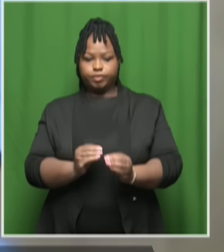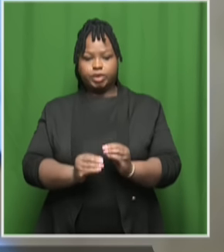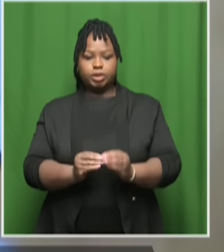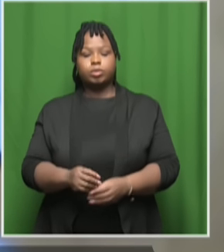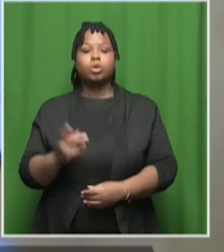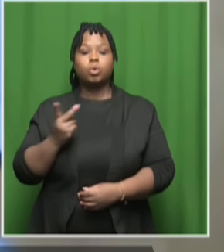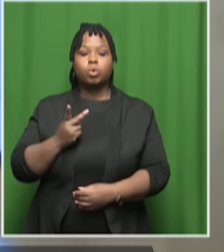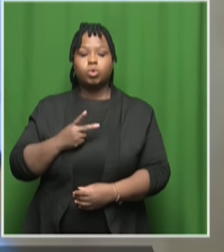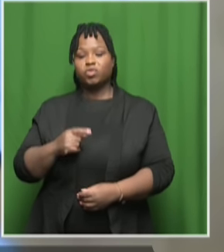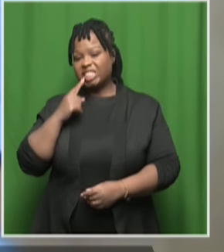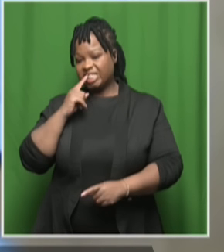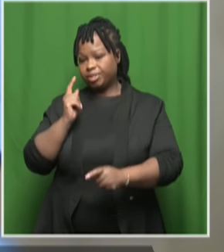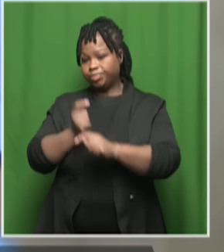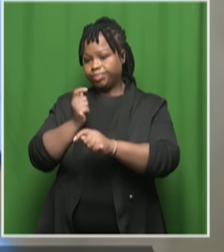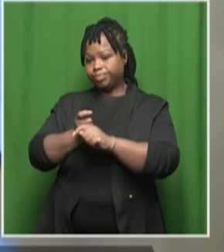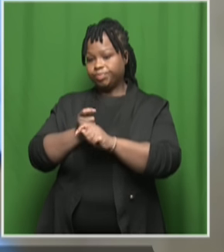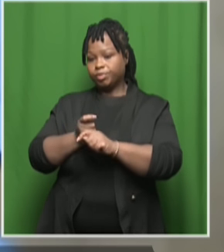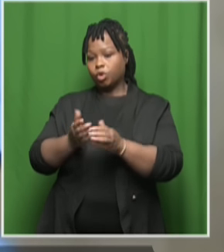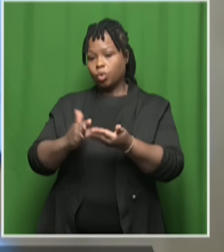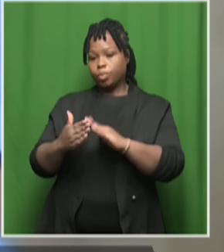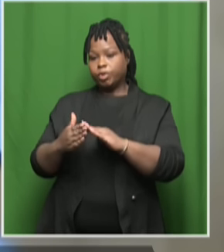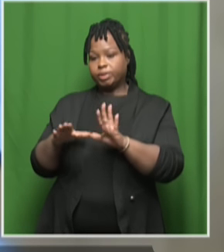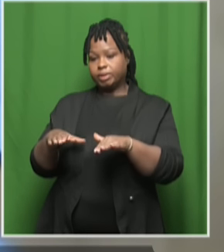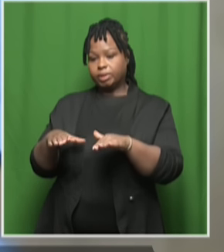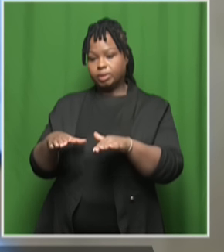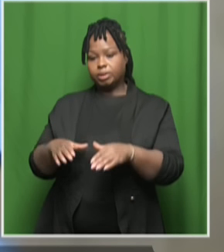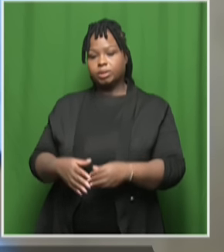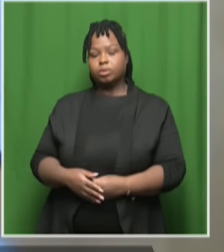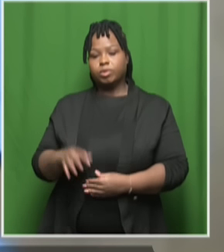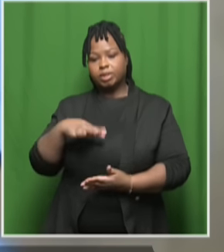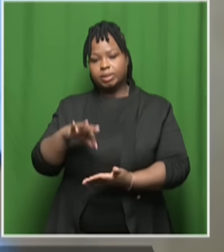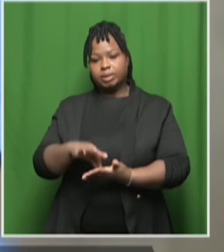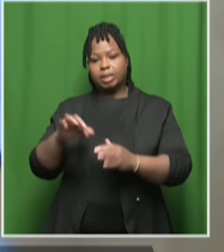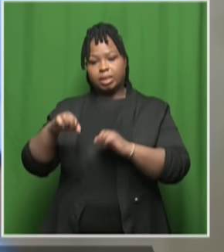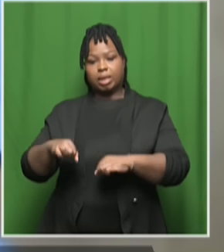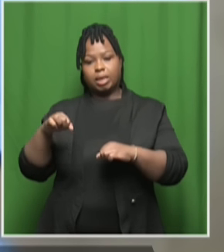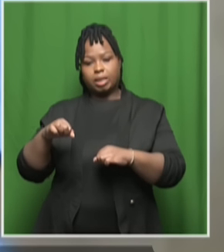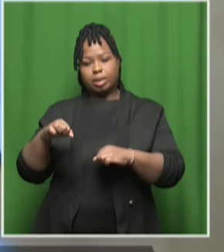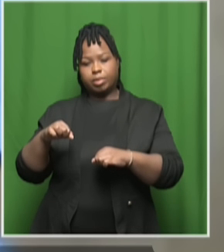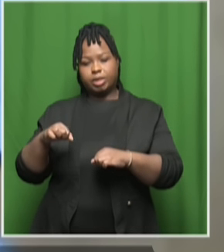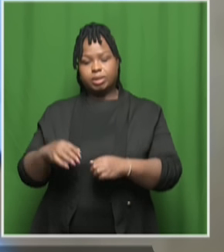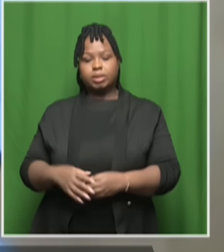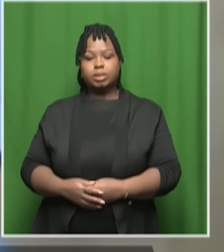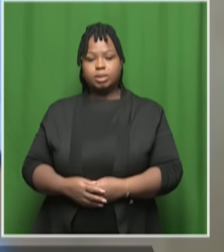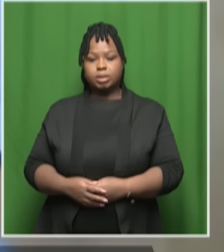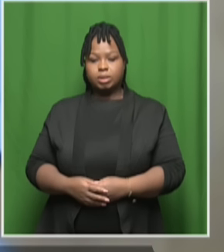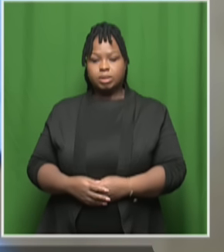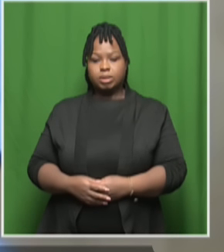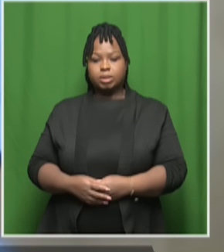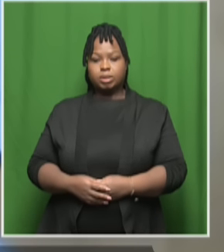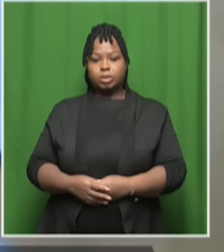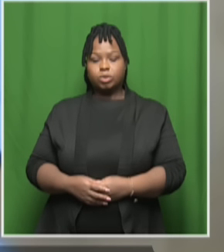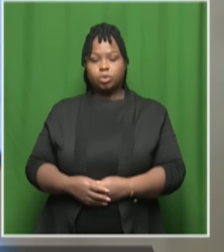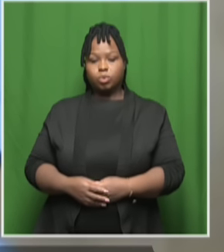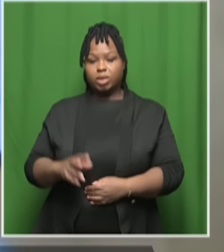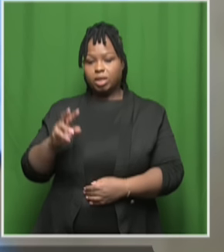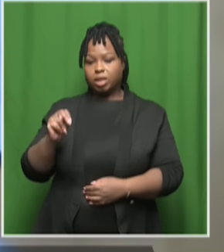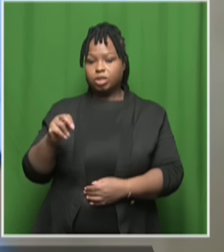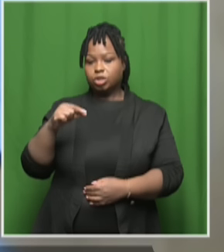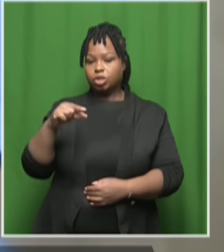the informal areas. We have signed an agreement with Pacific Ilani, which is a